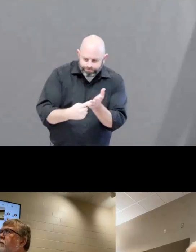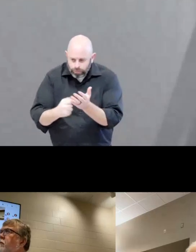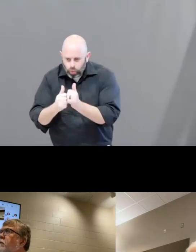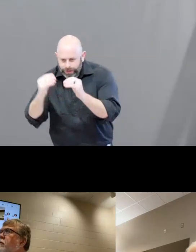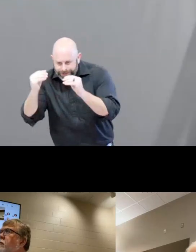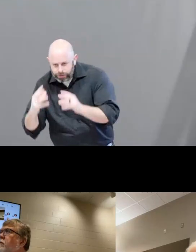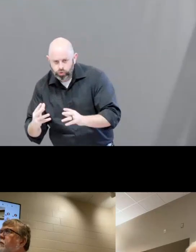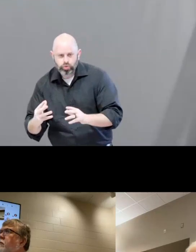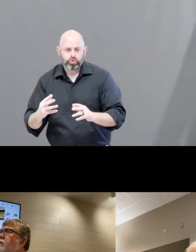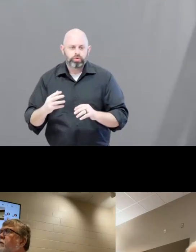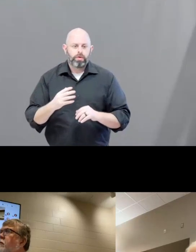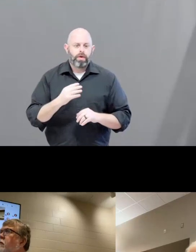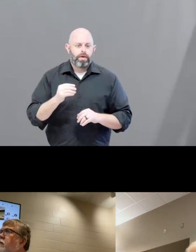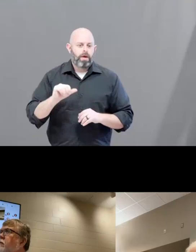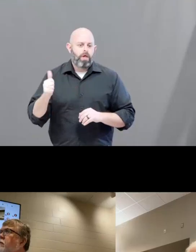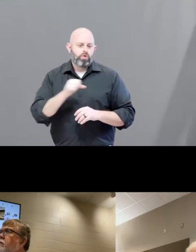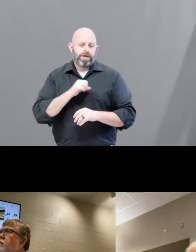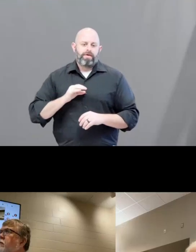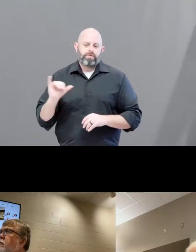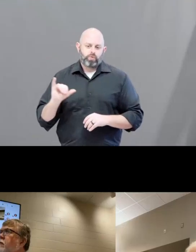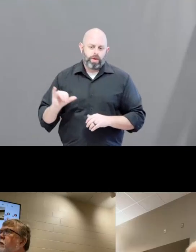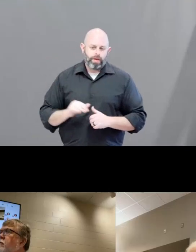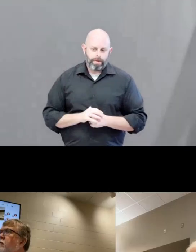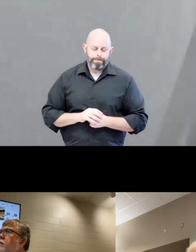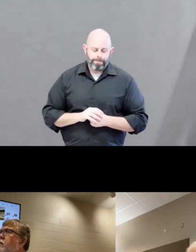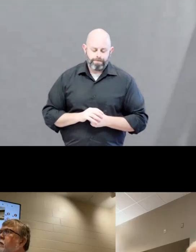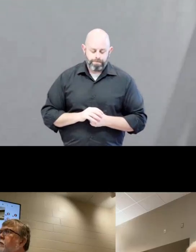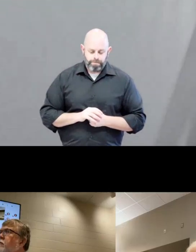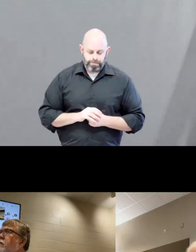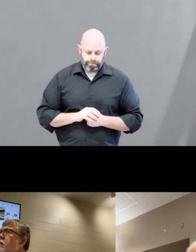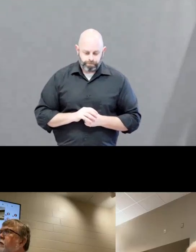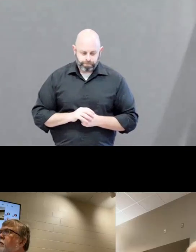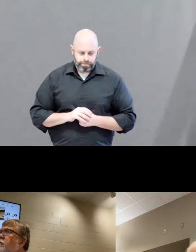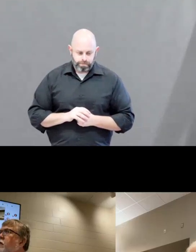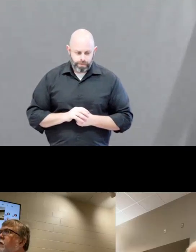our teachers and other staff as well.